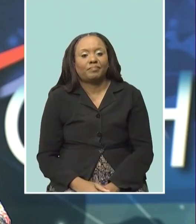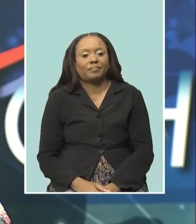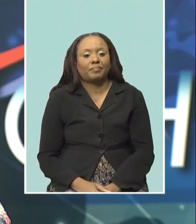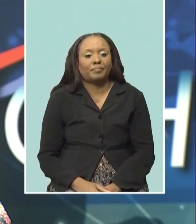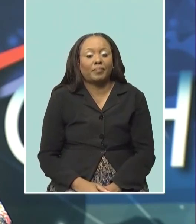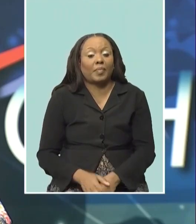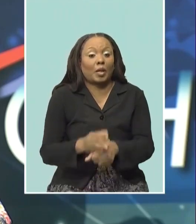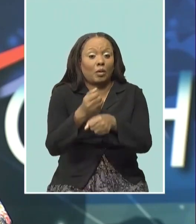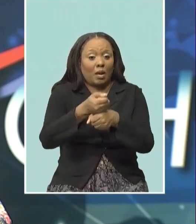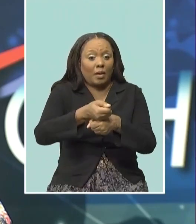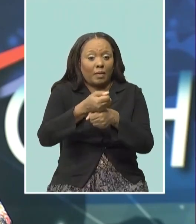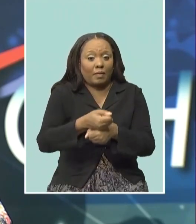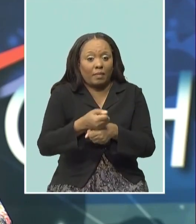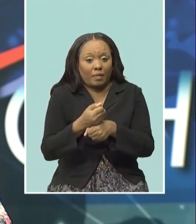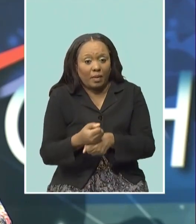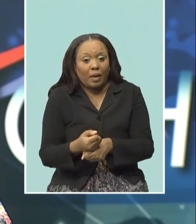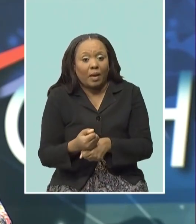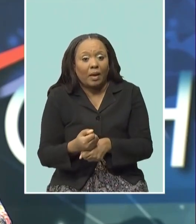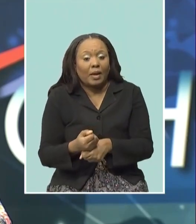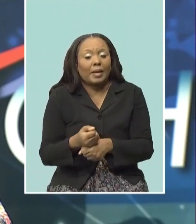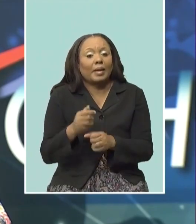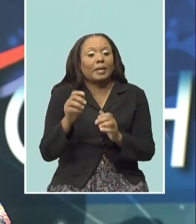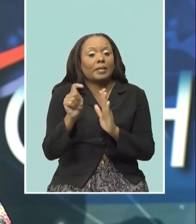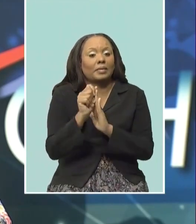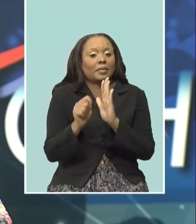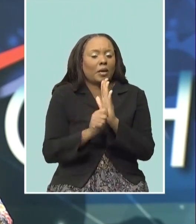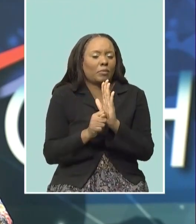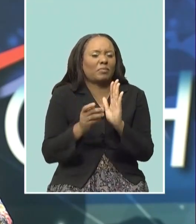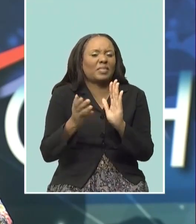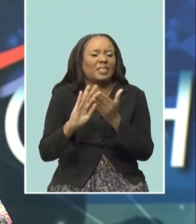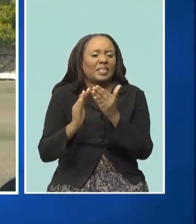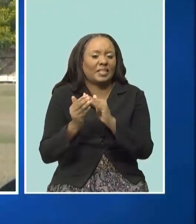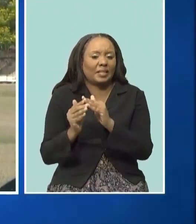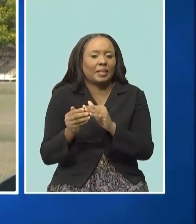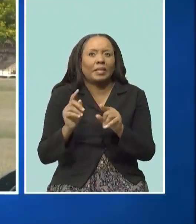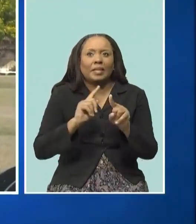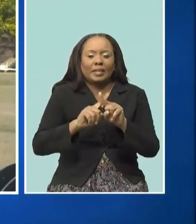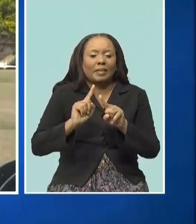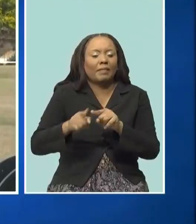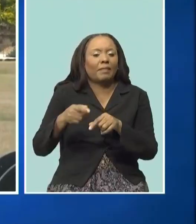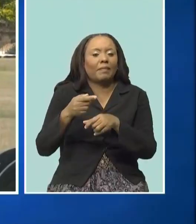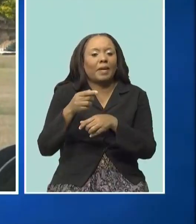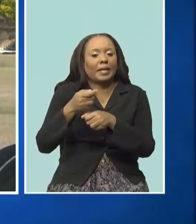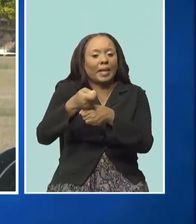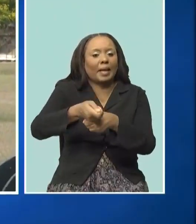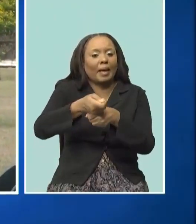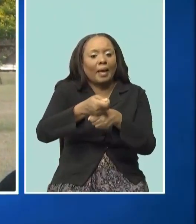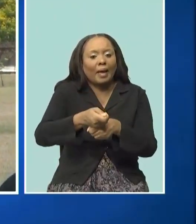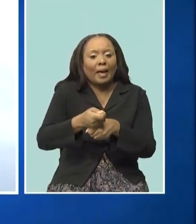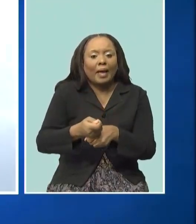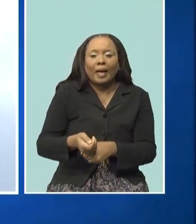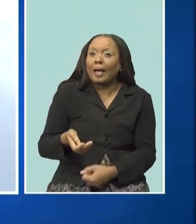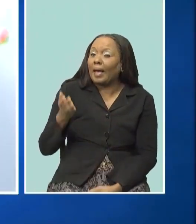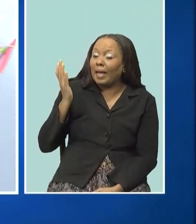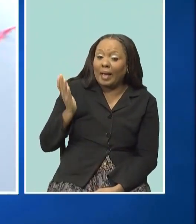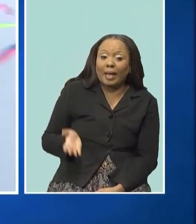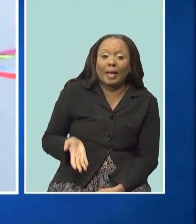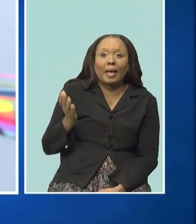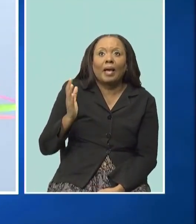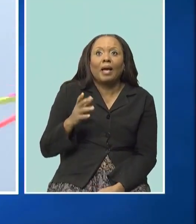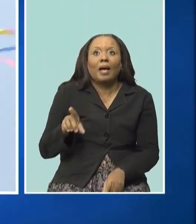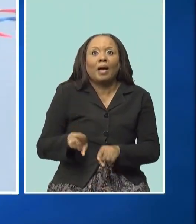several attractions at the Easter Fiesta at Weymouth in the city. Kites of all shapes and sizes were spotted, including a man